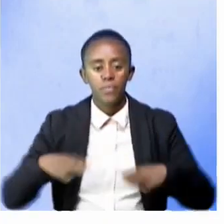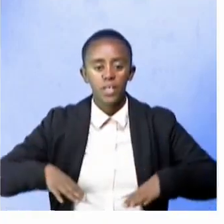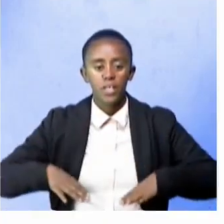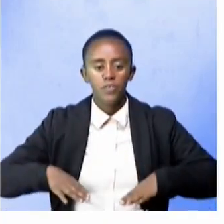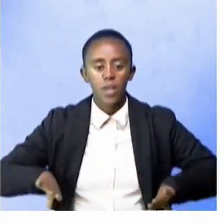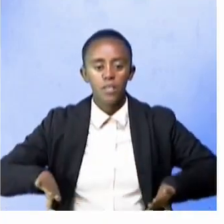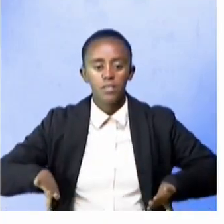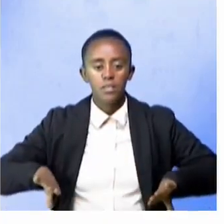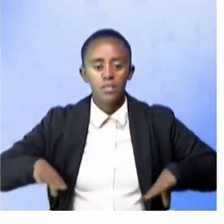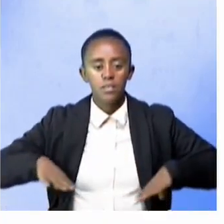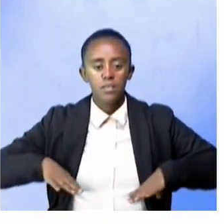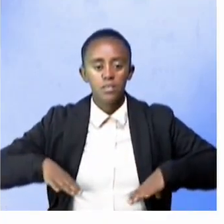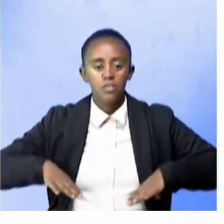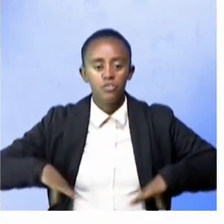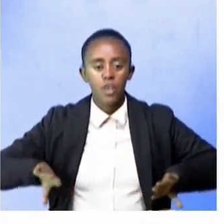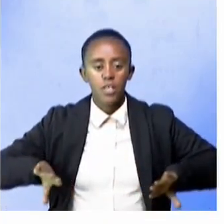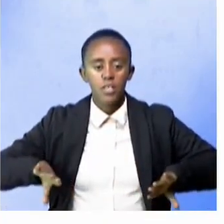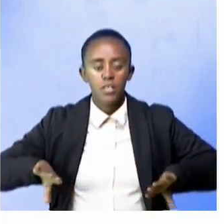dress